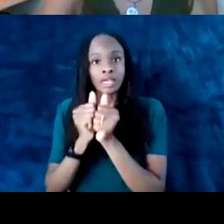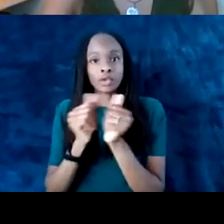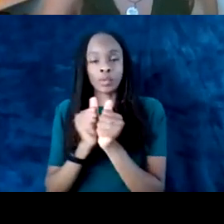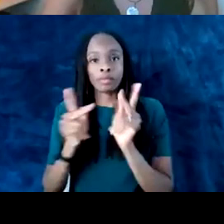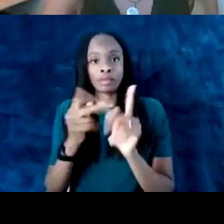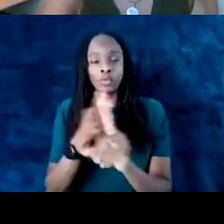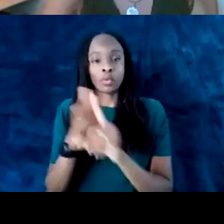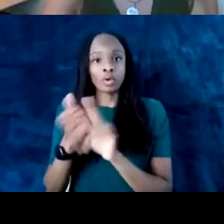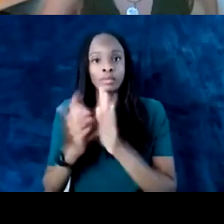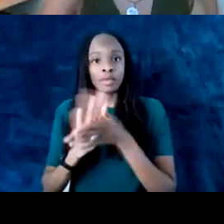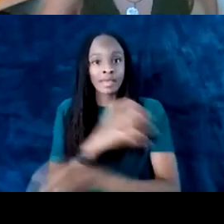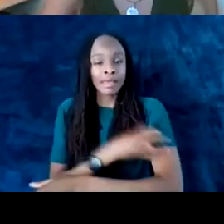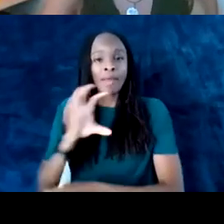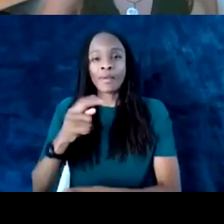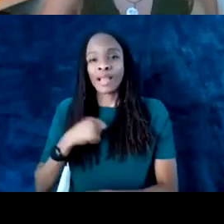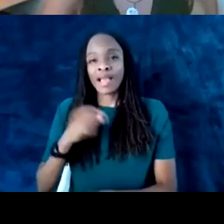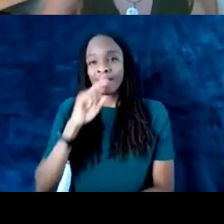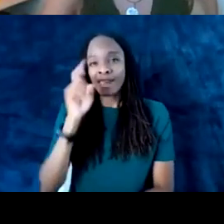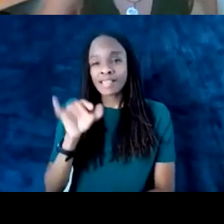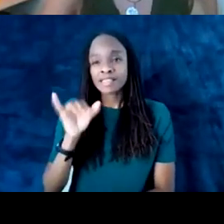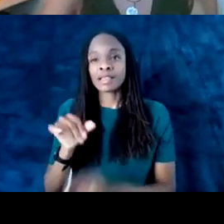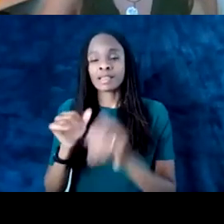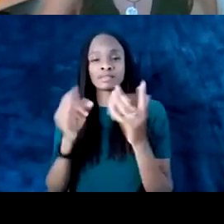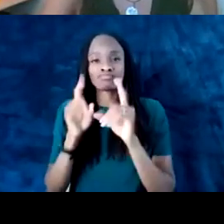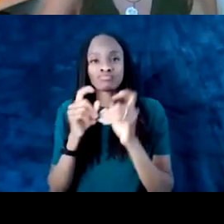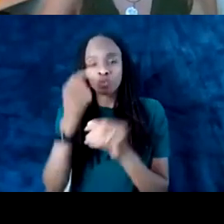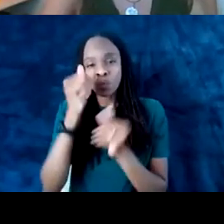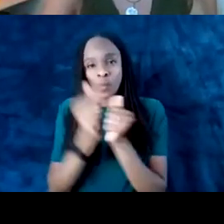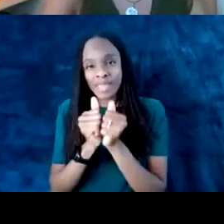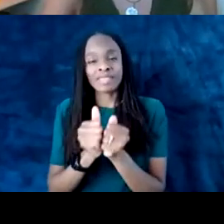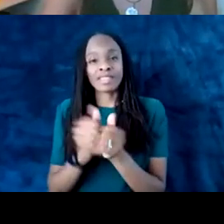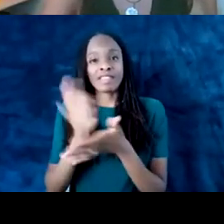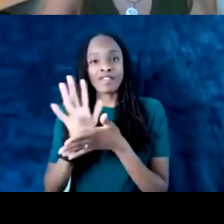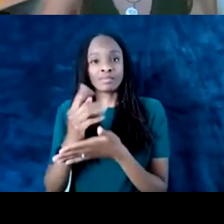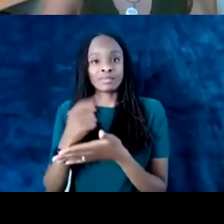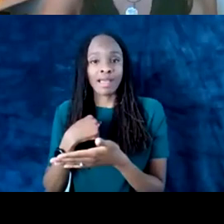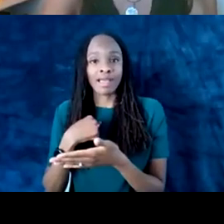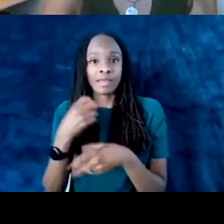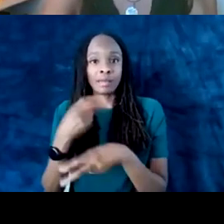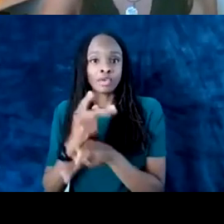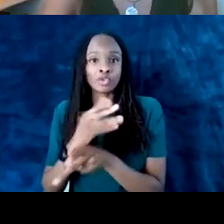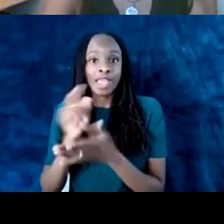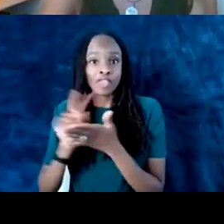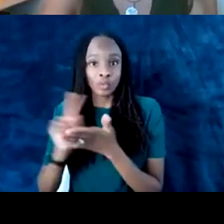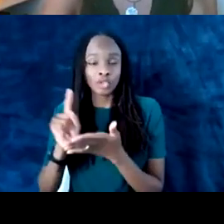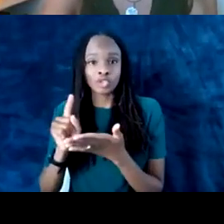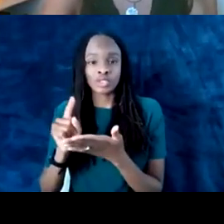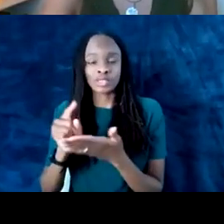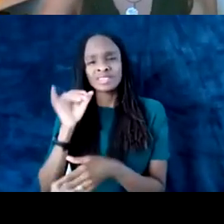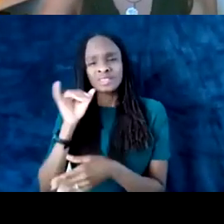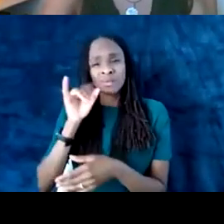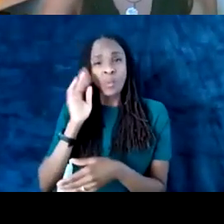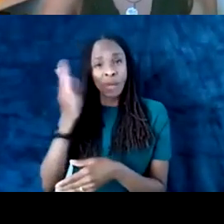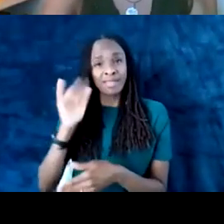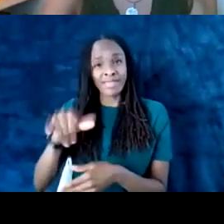empowered? And if I ask that question of the films I produce, and I now ask that question of research that's being done, is it being done to empower those communities because